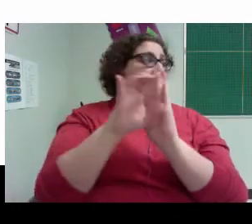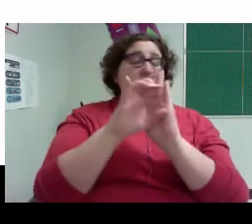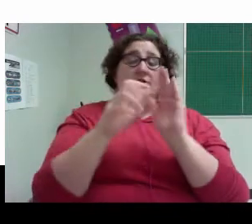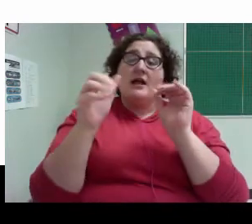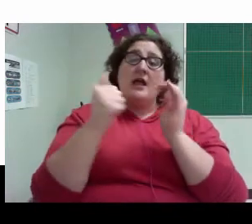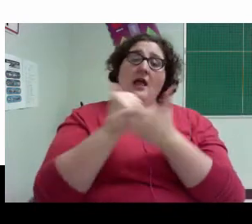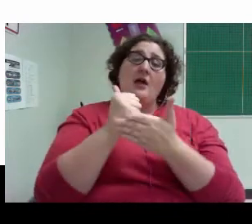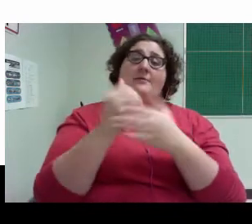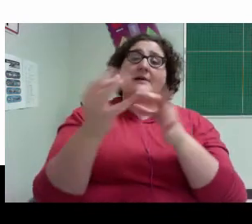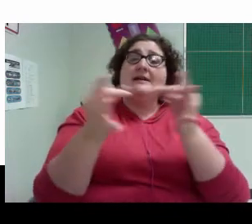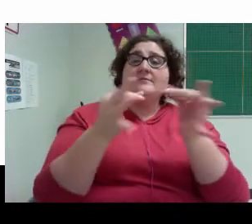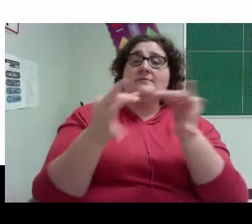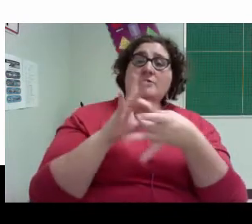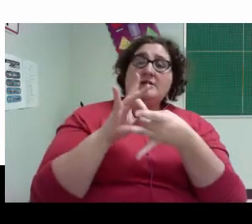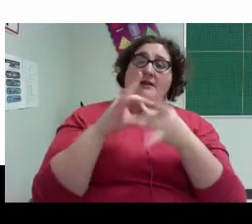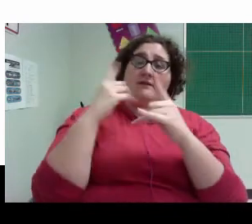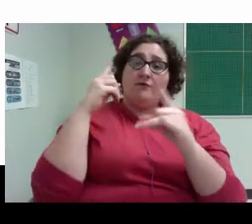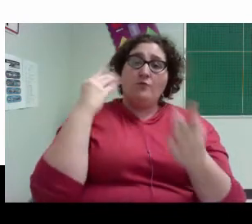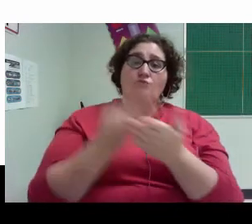in a proof.